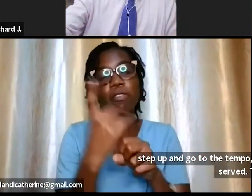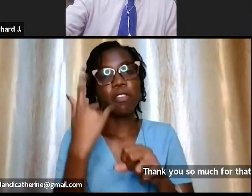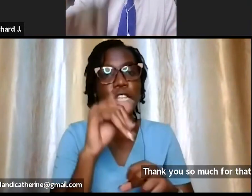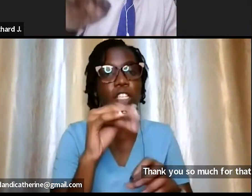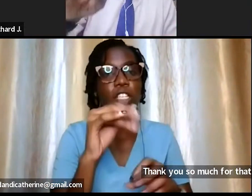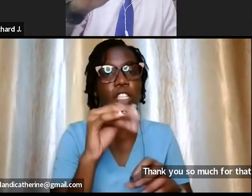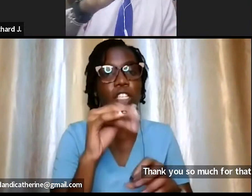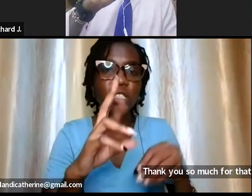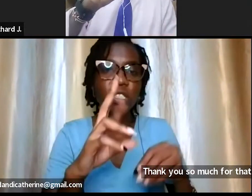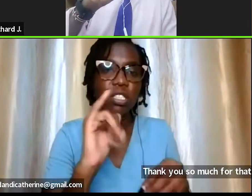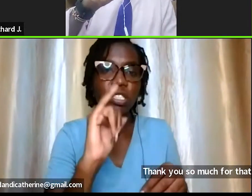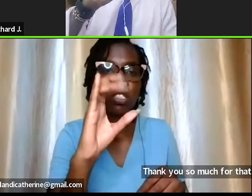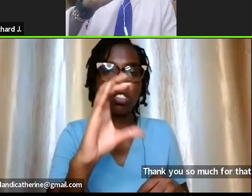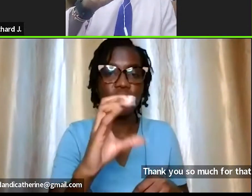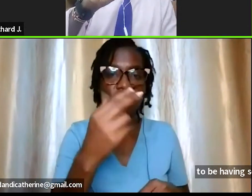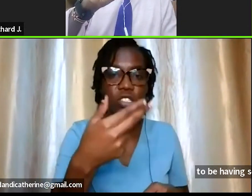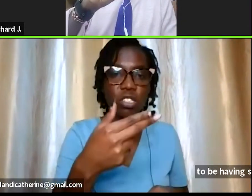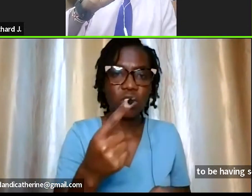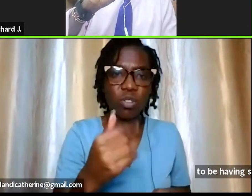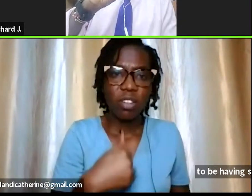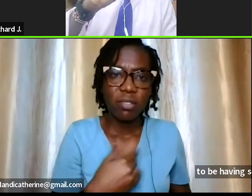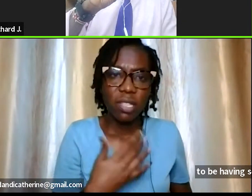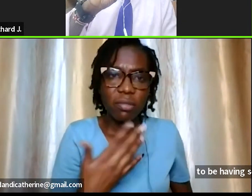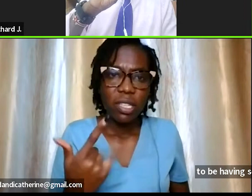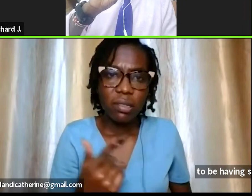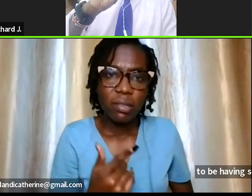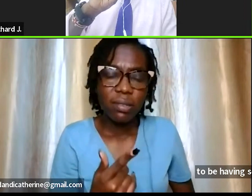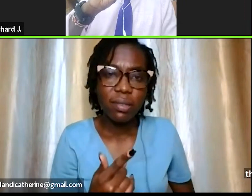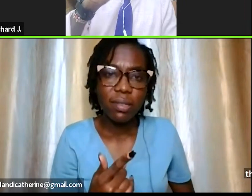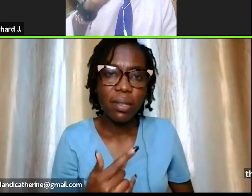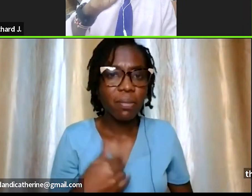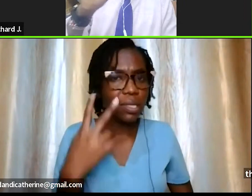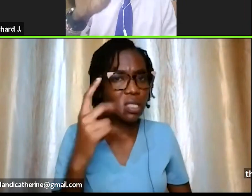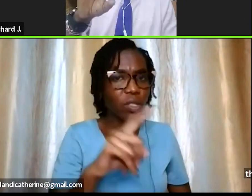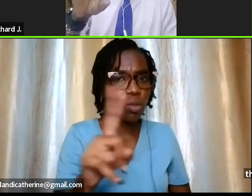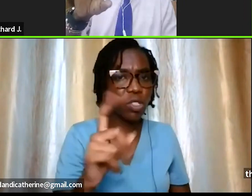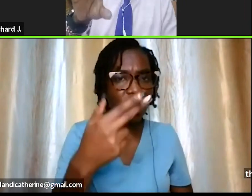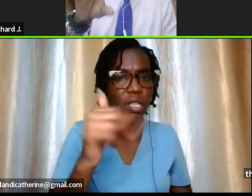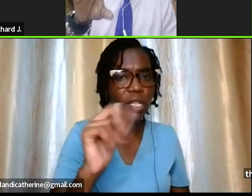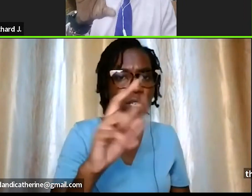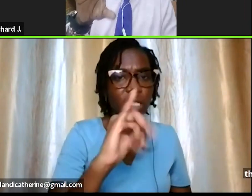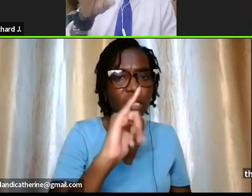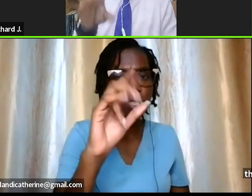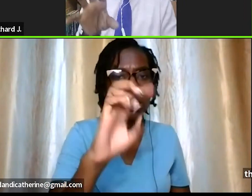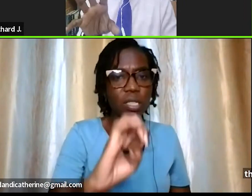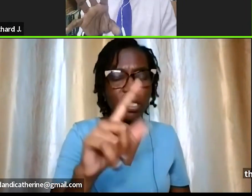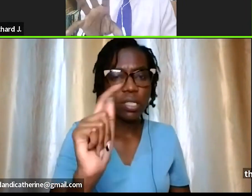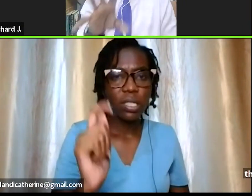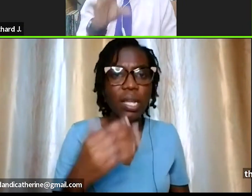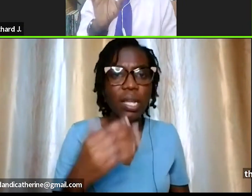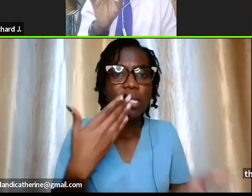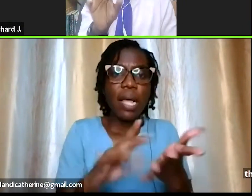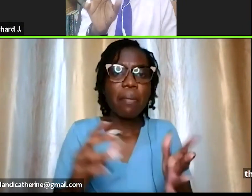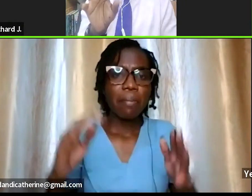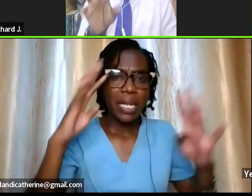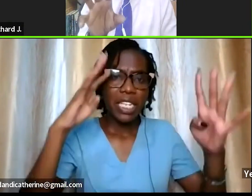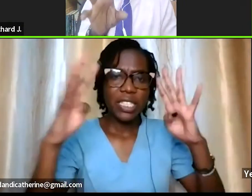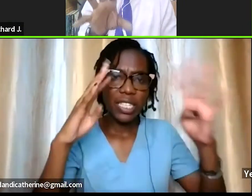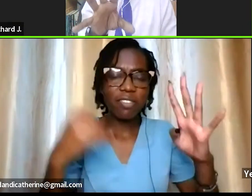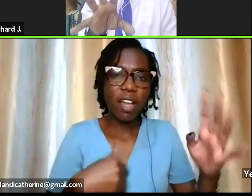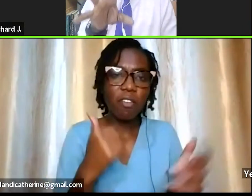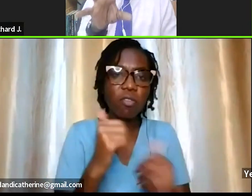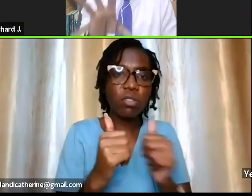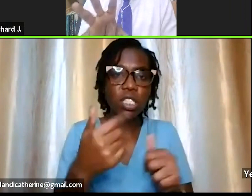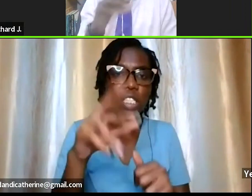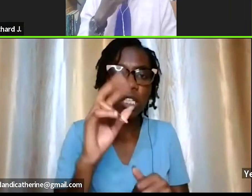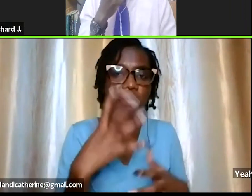something. Just I've seen a question by Harriet. She's asking, what are some of these initiatives that HR people